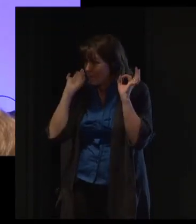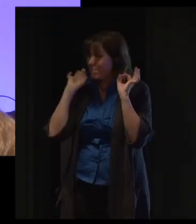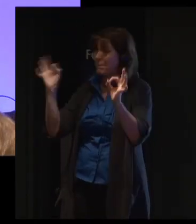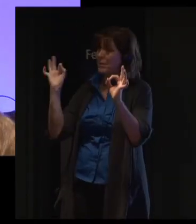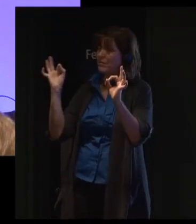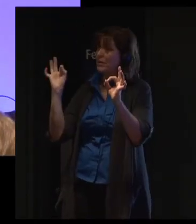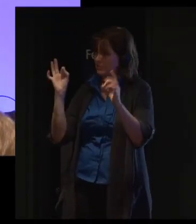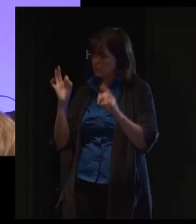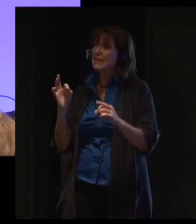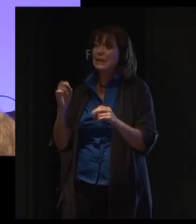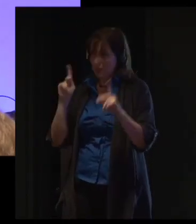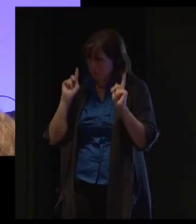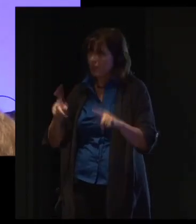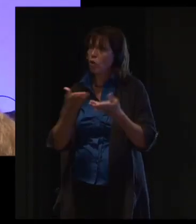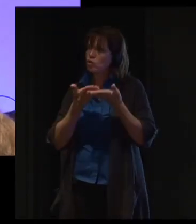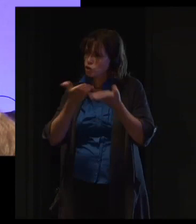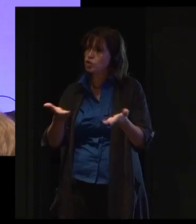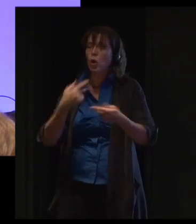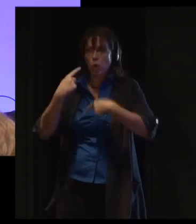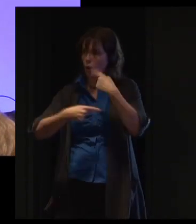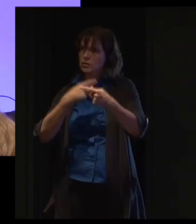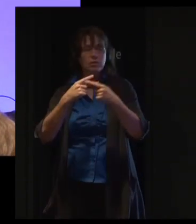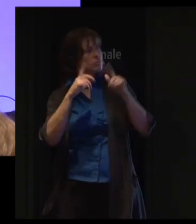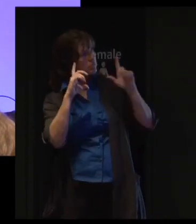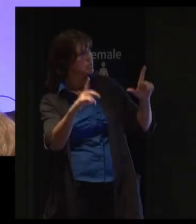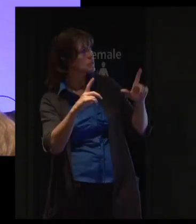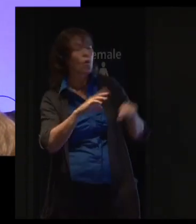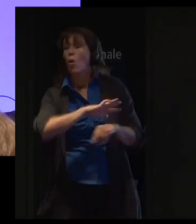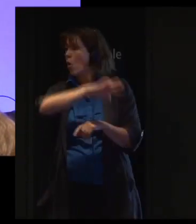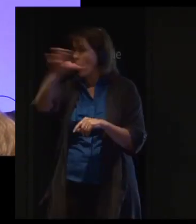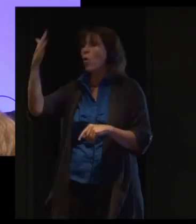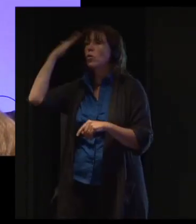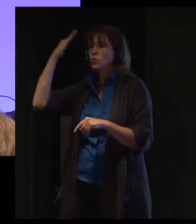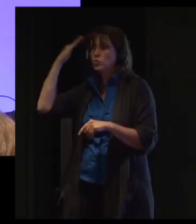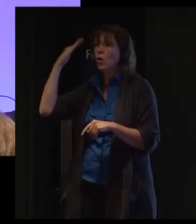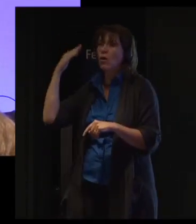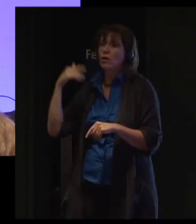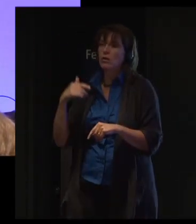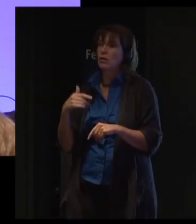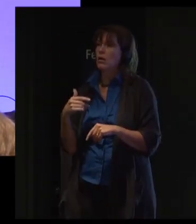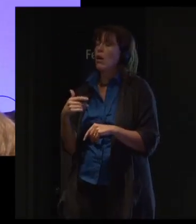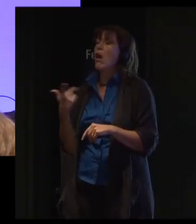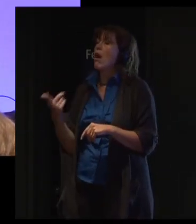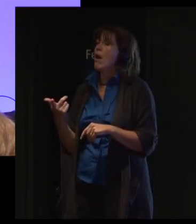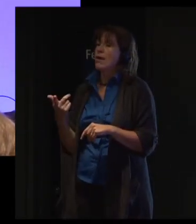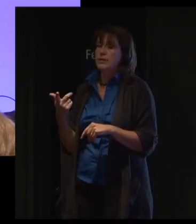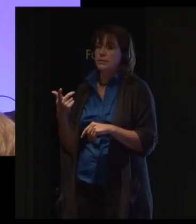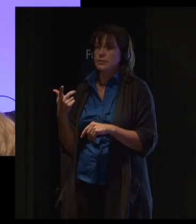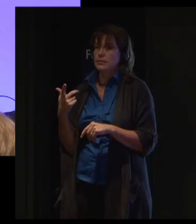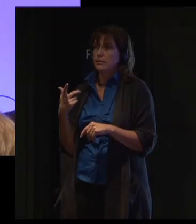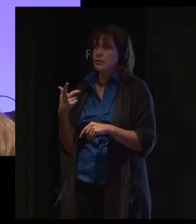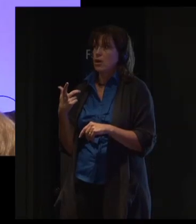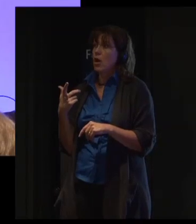show a permanent presence. Everyone knows that football clubs are doomed to make profits. Therefore,